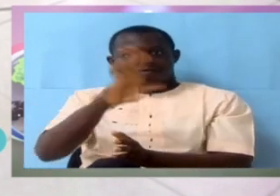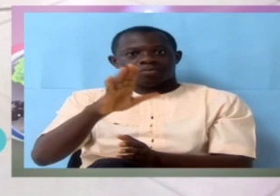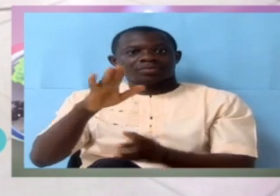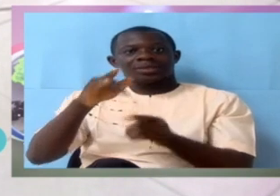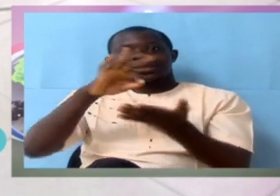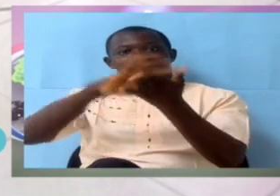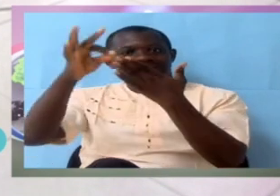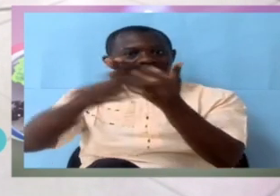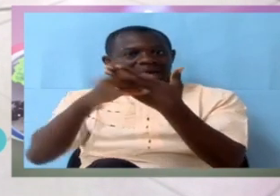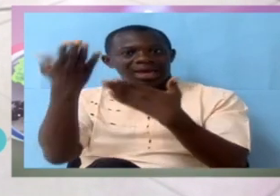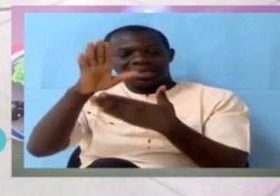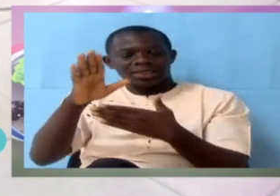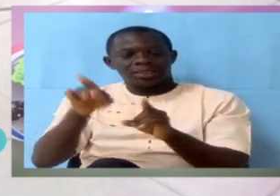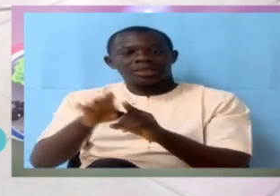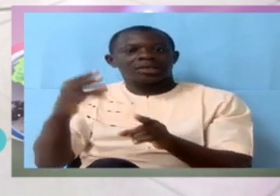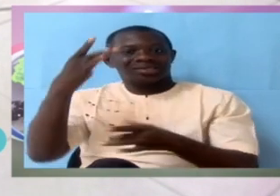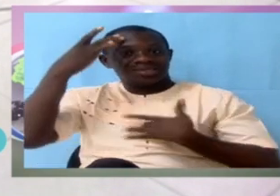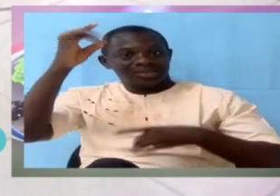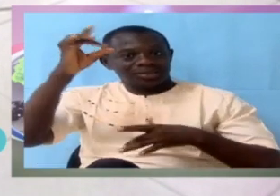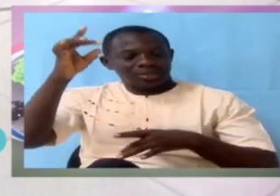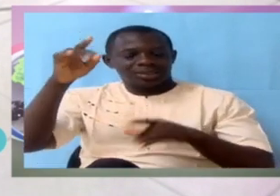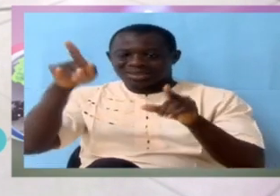any disease like this.